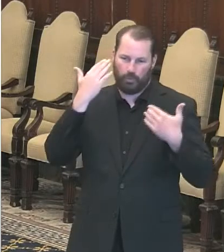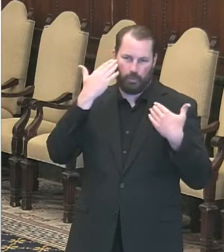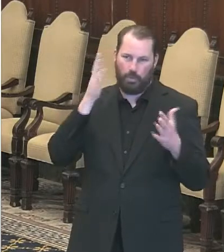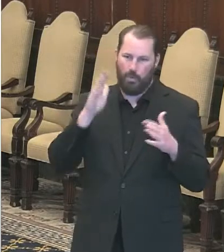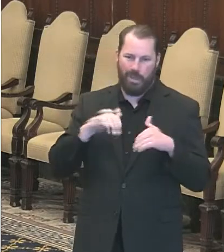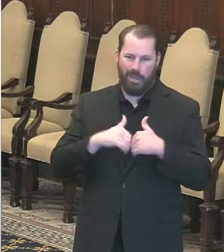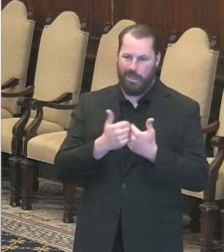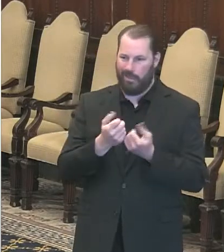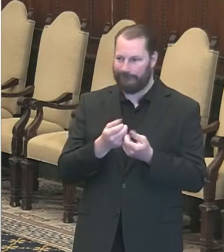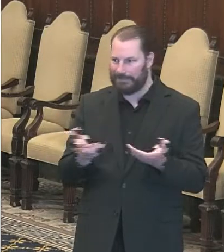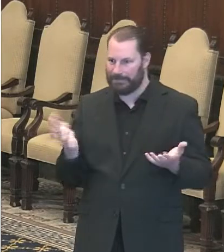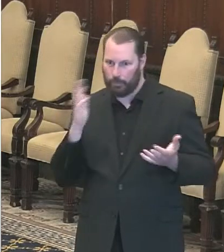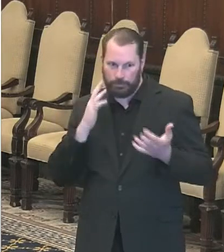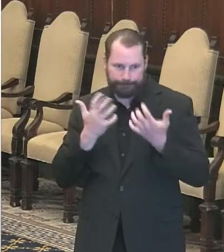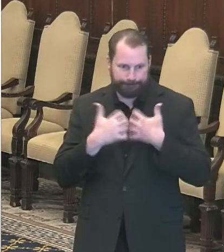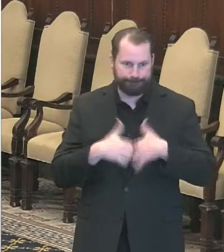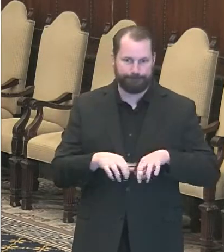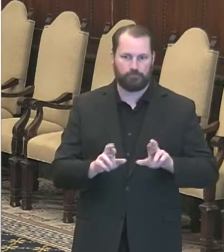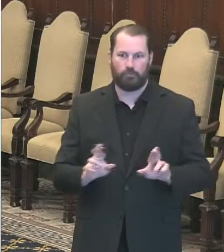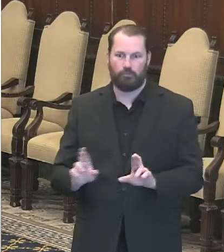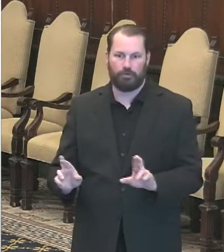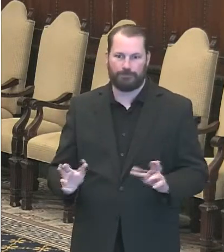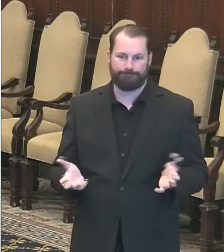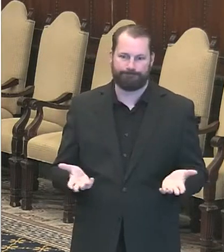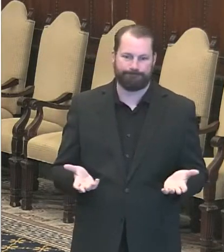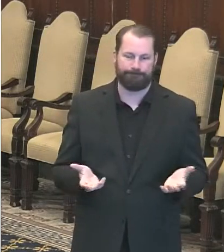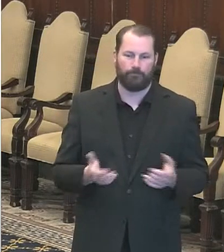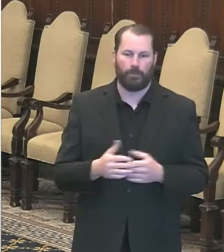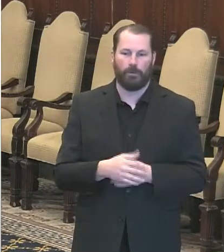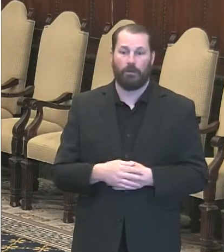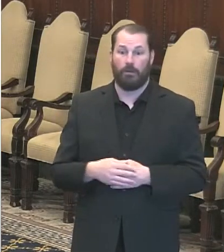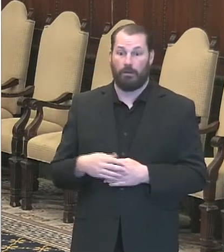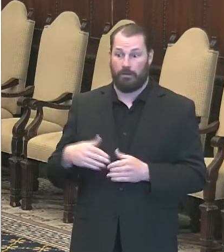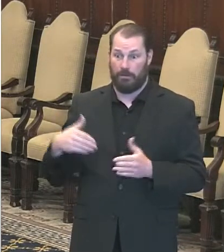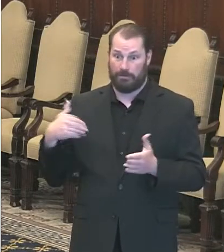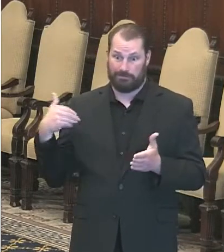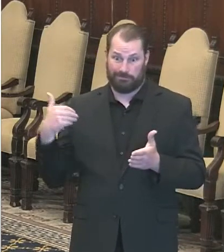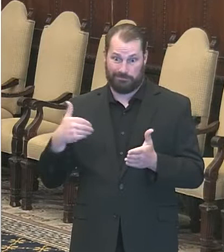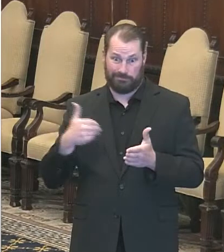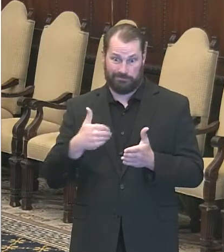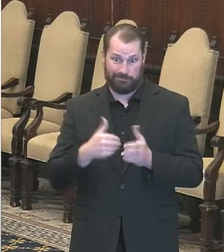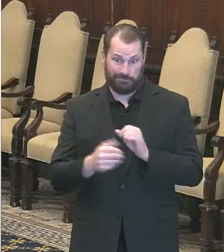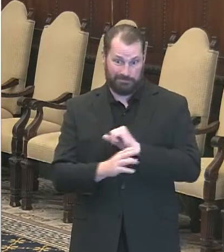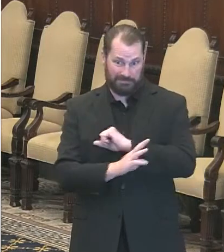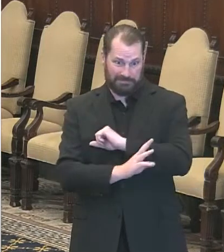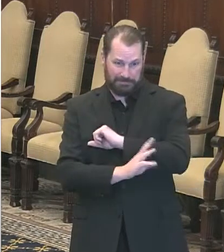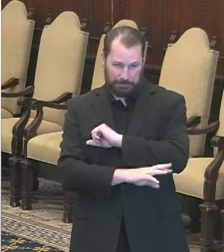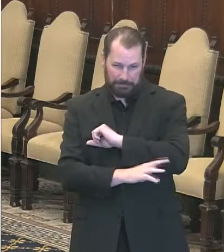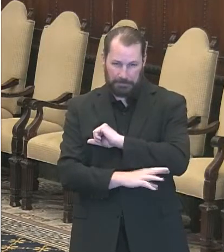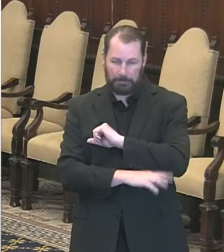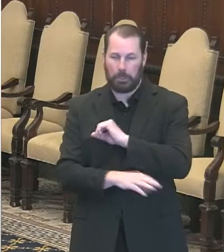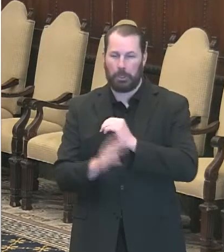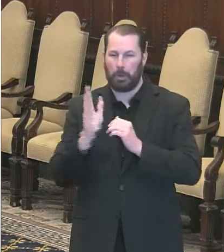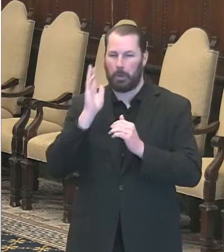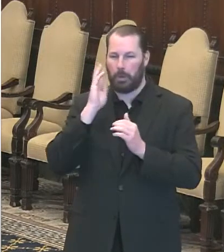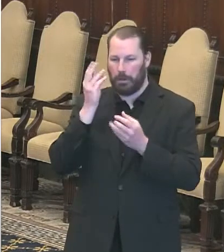out. As we get through more closer to September through the summer, we'll have a clearer picture of what we're able to do or not do. And then Dr.